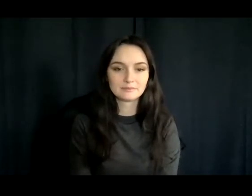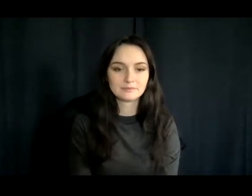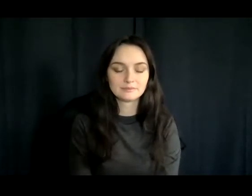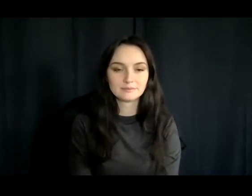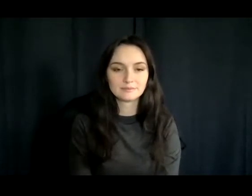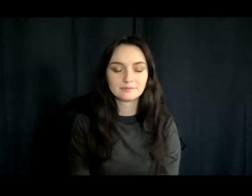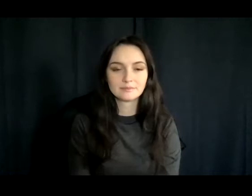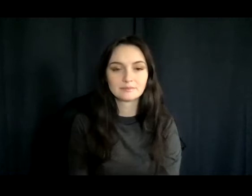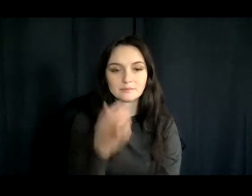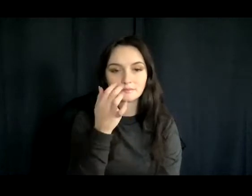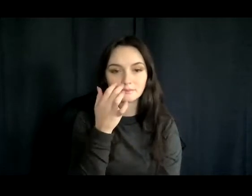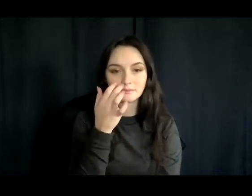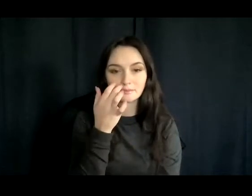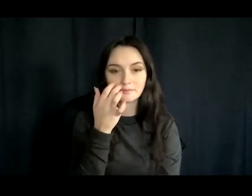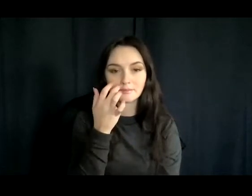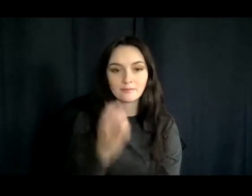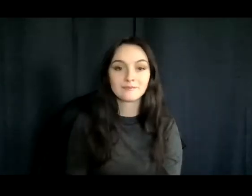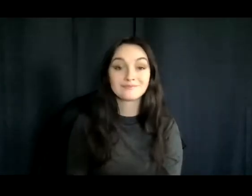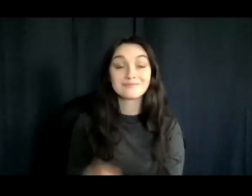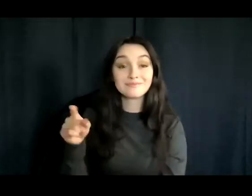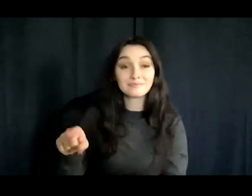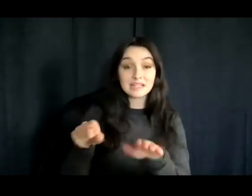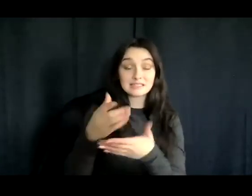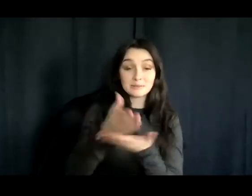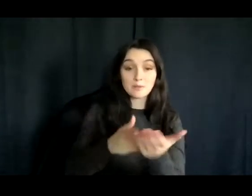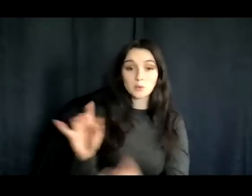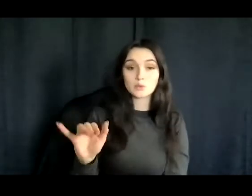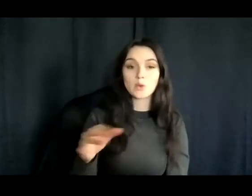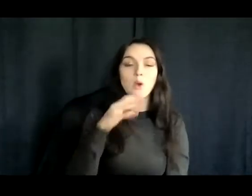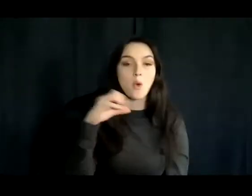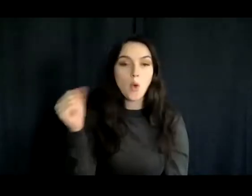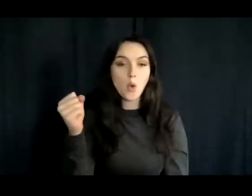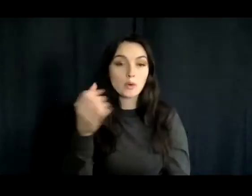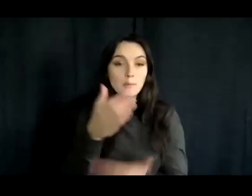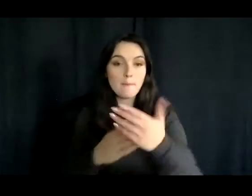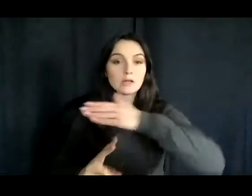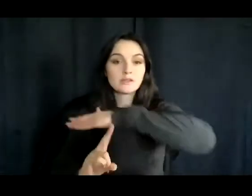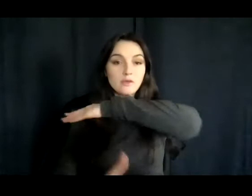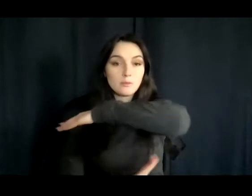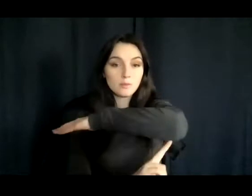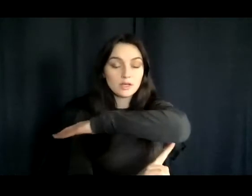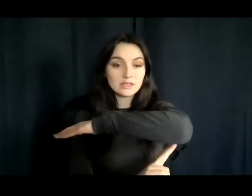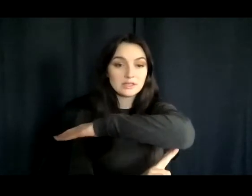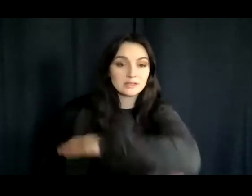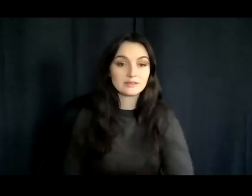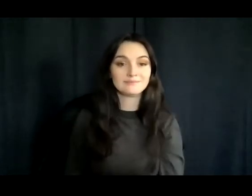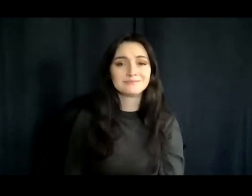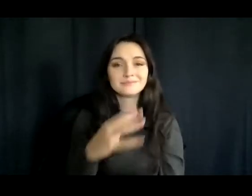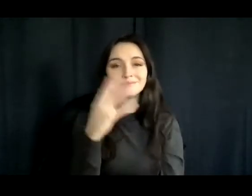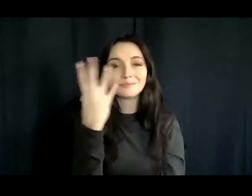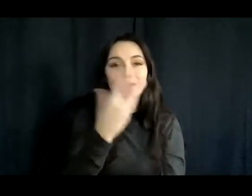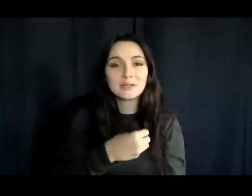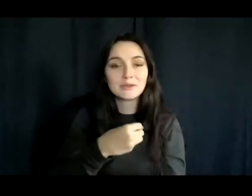are really cool. They're old pieces of bridge that were brought in, so they're kind of on the sides. And these are beautiful old pieces